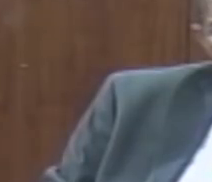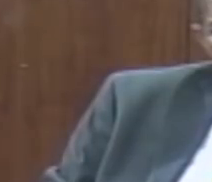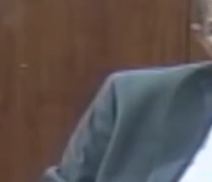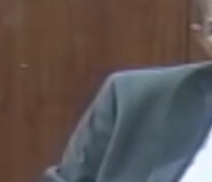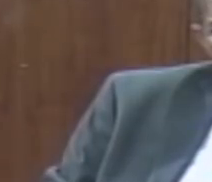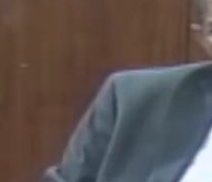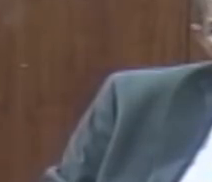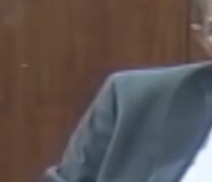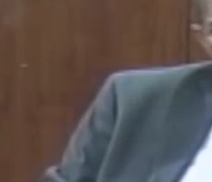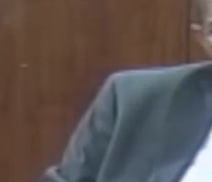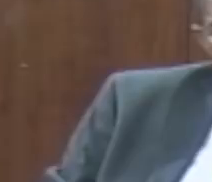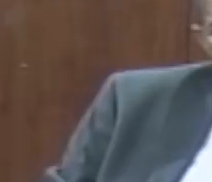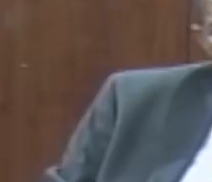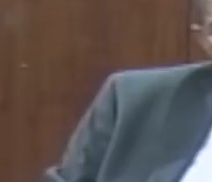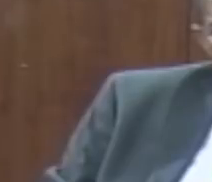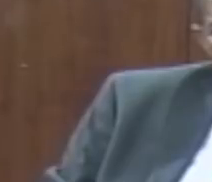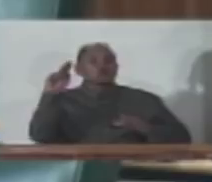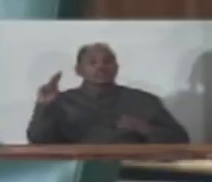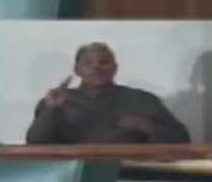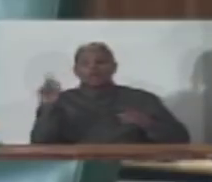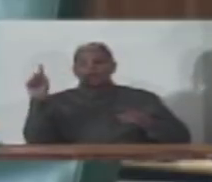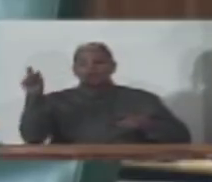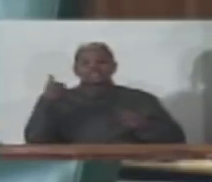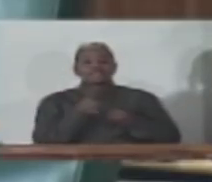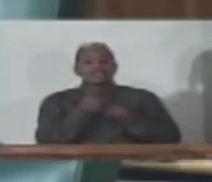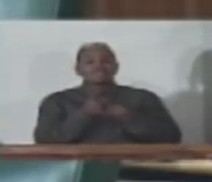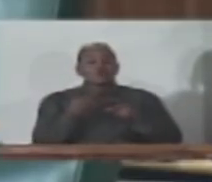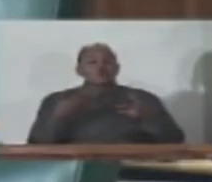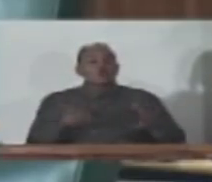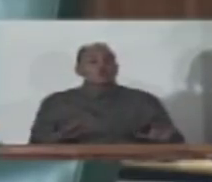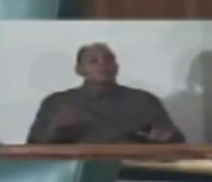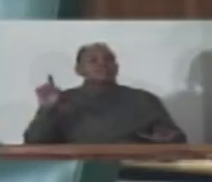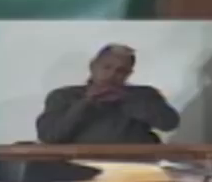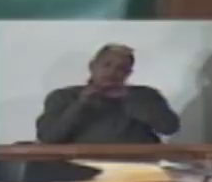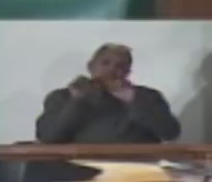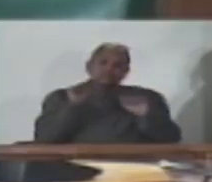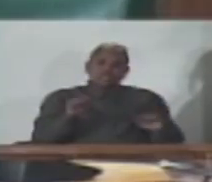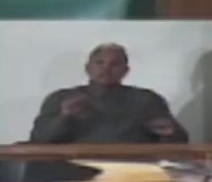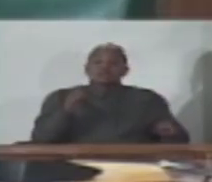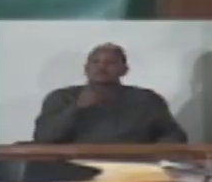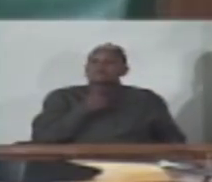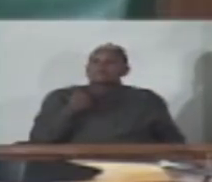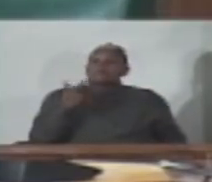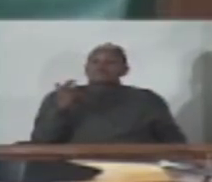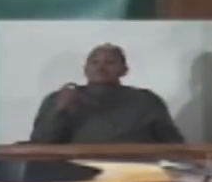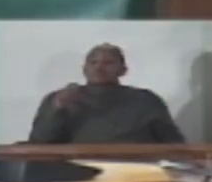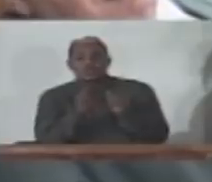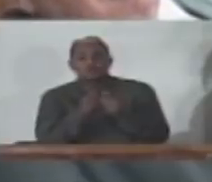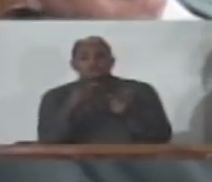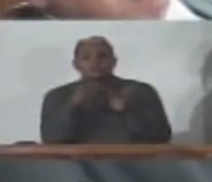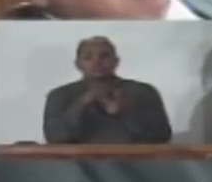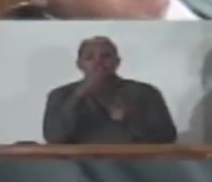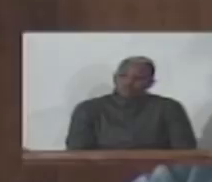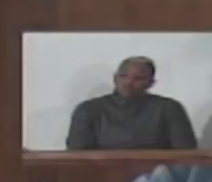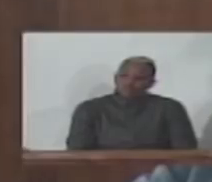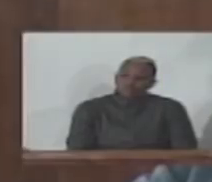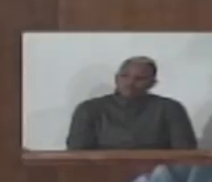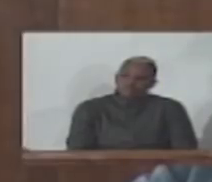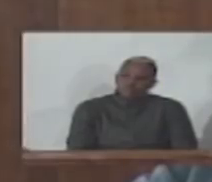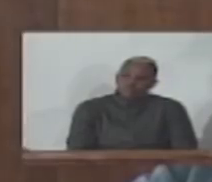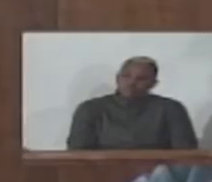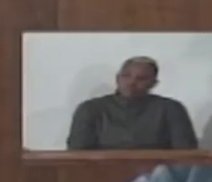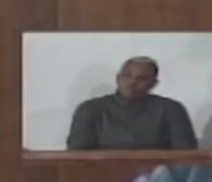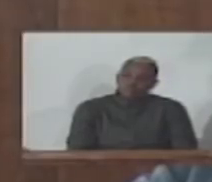the tributes to former members of Parliament Lawrence Broderick and Glenville Shaw, as well as former Deputy Prime Minister Dr. Ken Baugh.